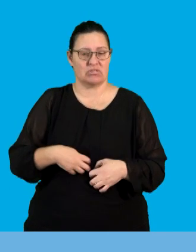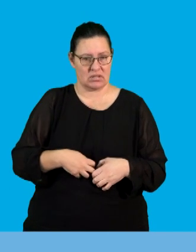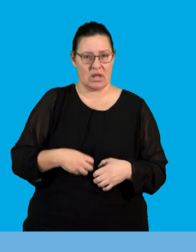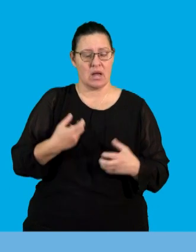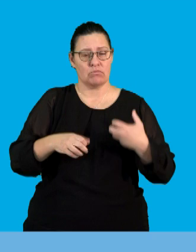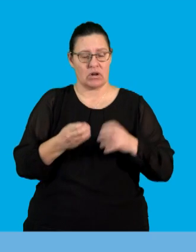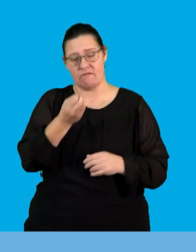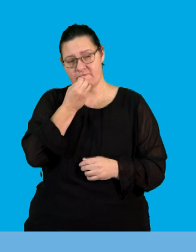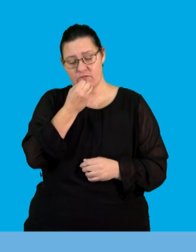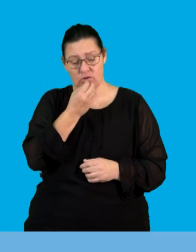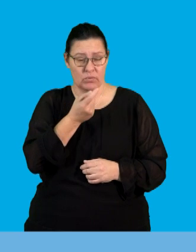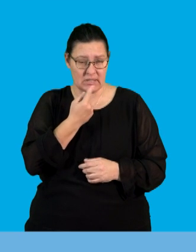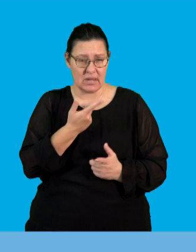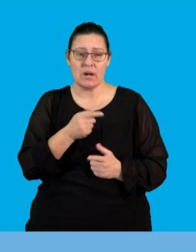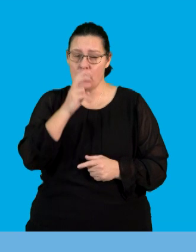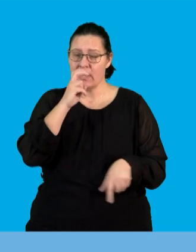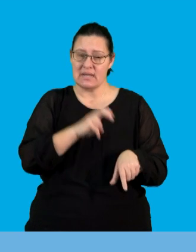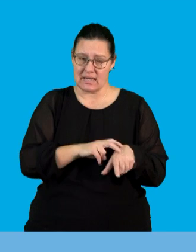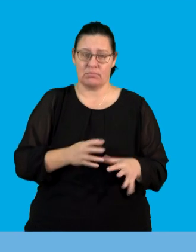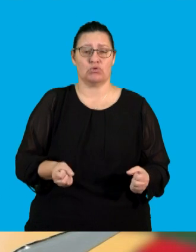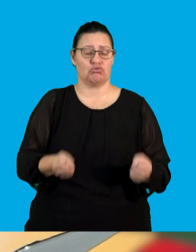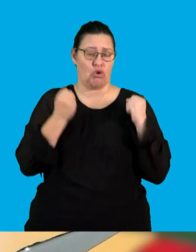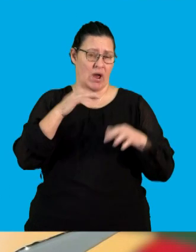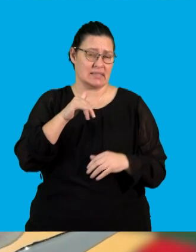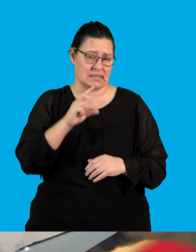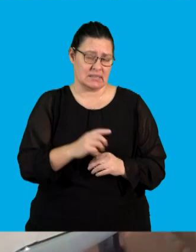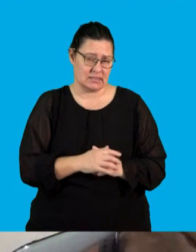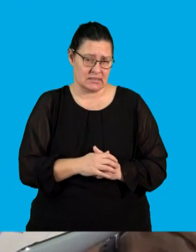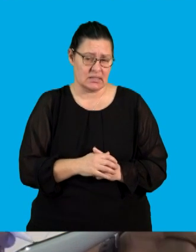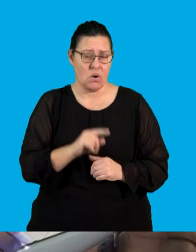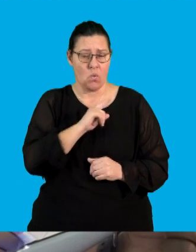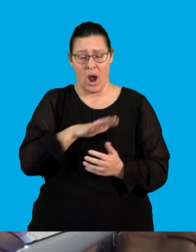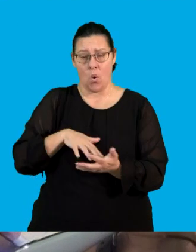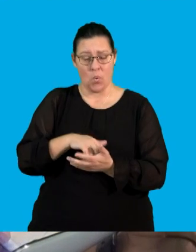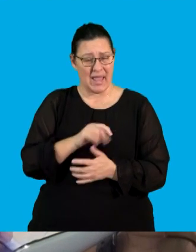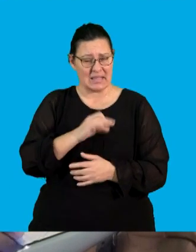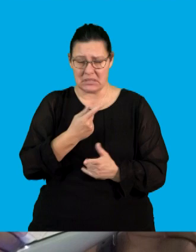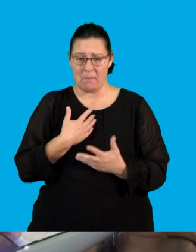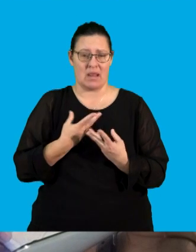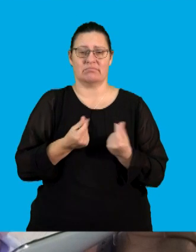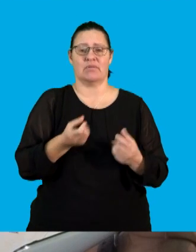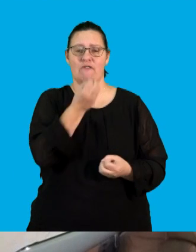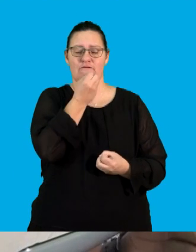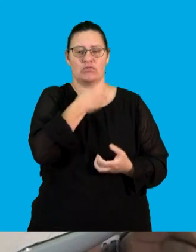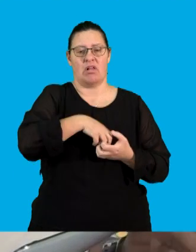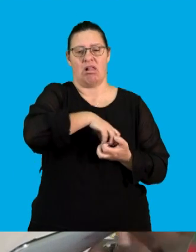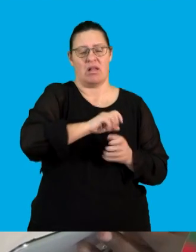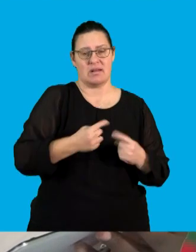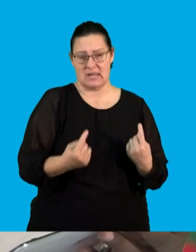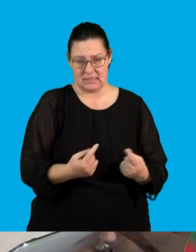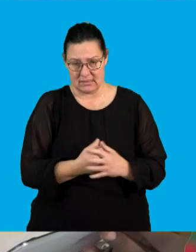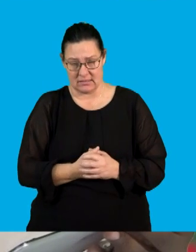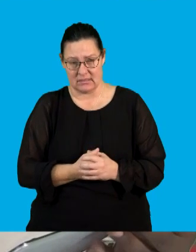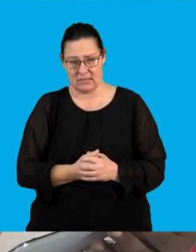down the food that we eat, it needs to be a very strong acid, right? Because if it's a weak acid, it won't be able to digest and break down the food that we